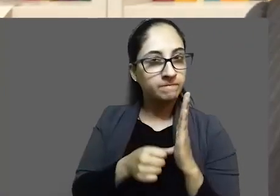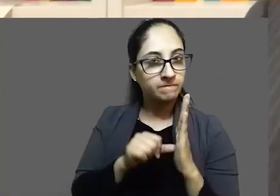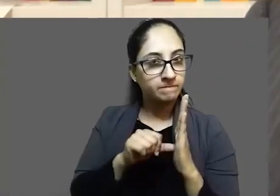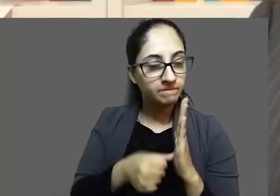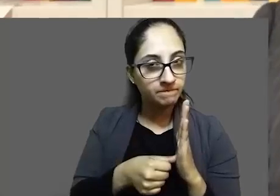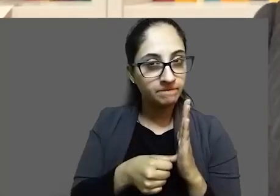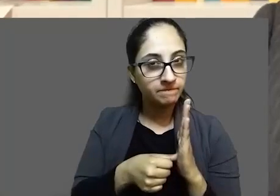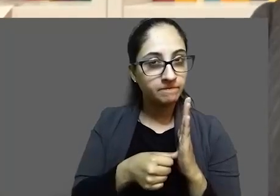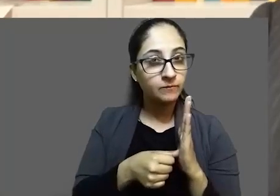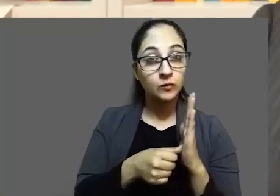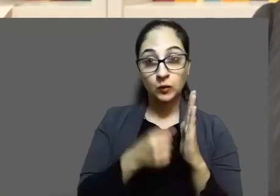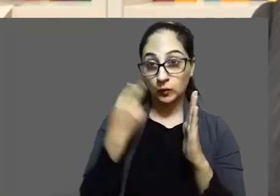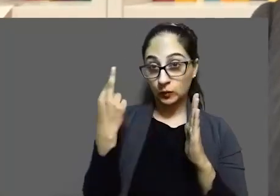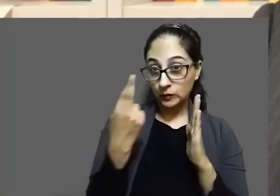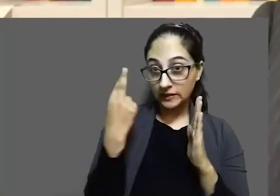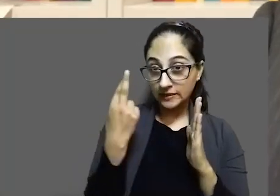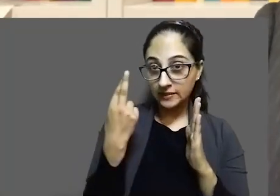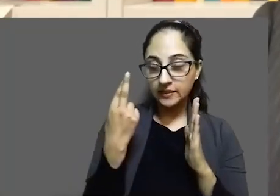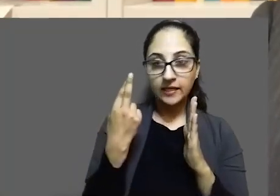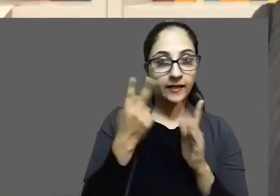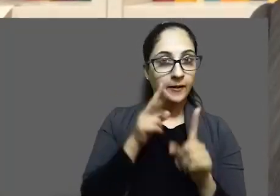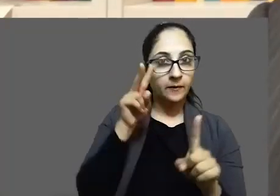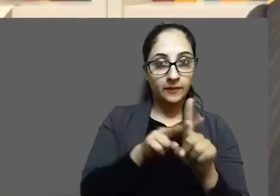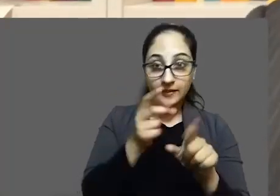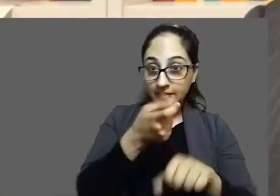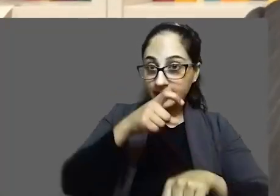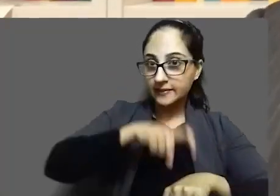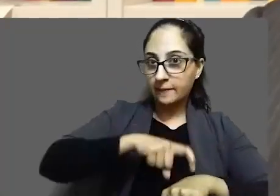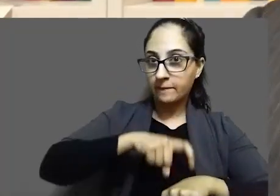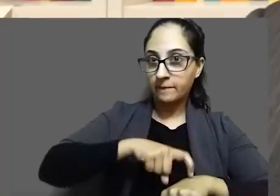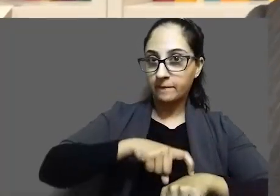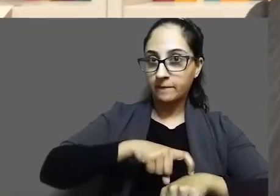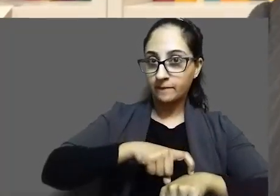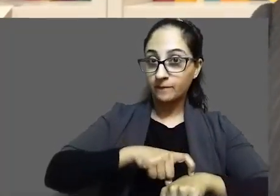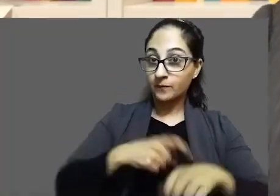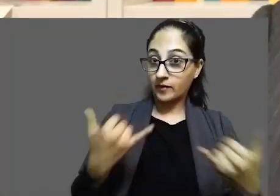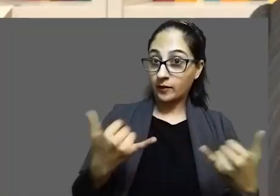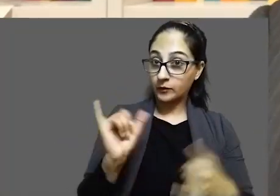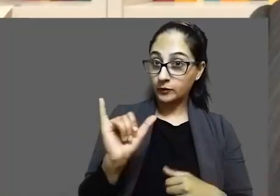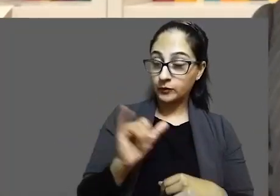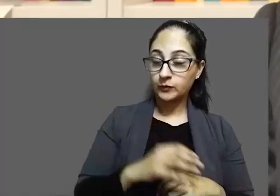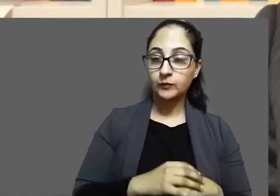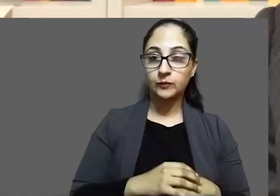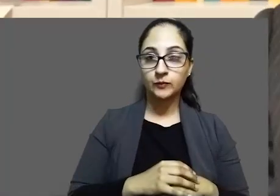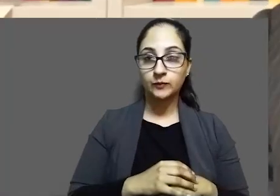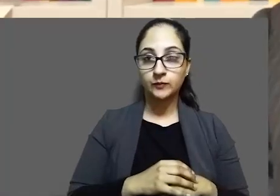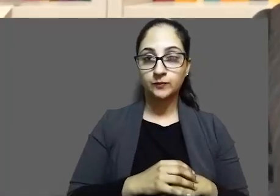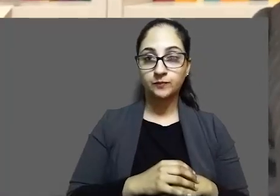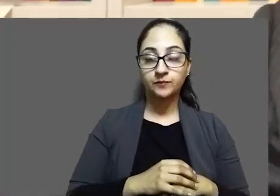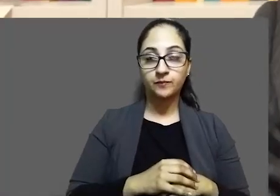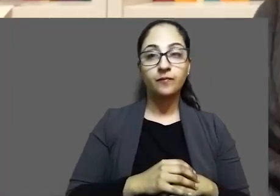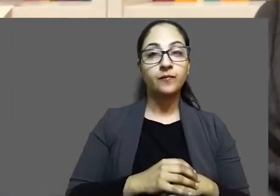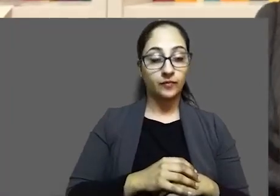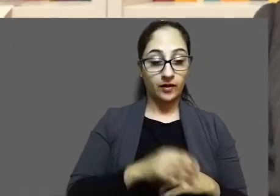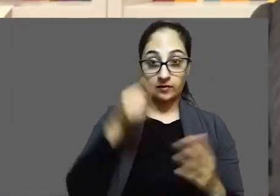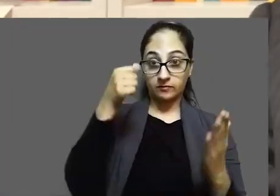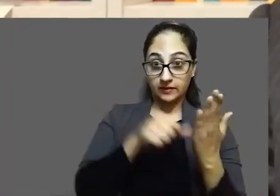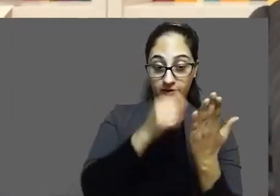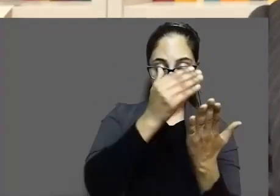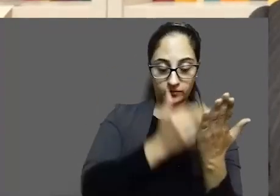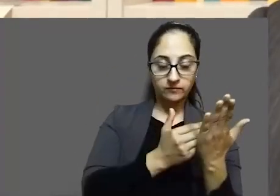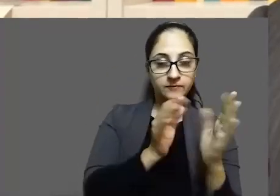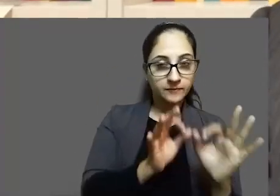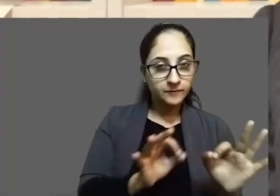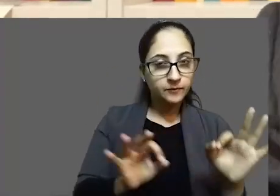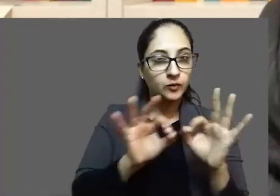relevant. And for me, this is such an important part of Imam Ali's legacy. His personal legacy is thinking about the guidance